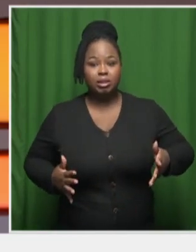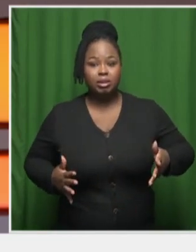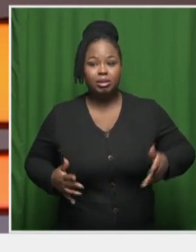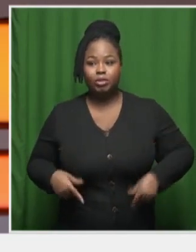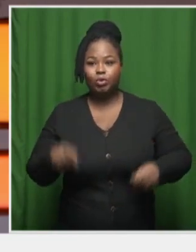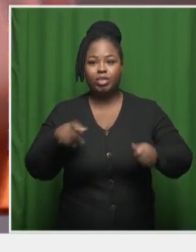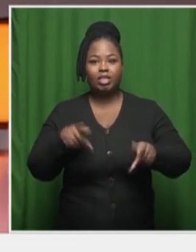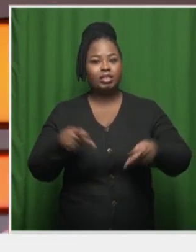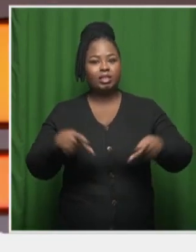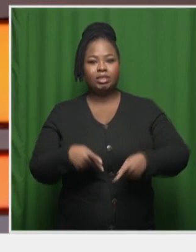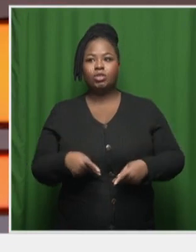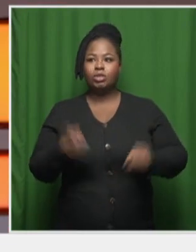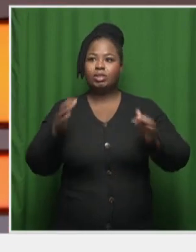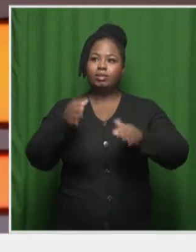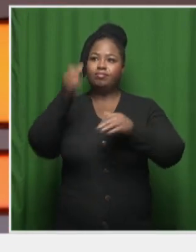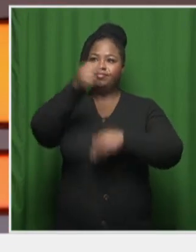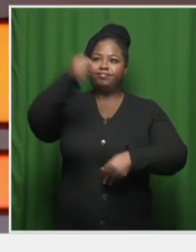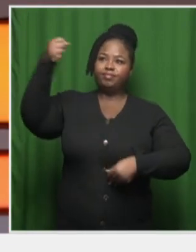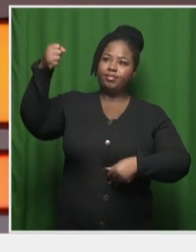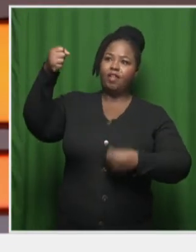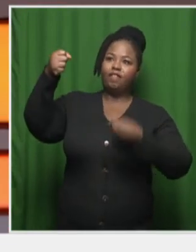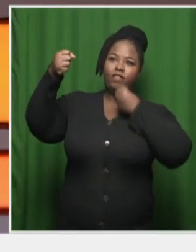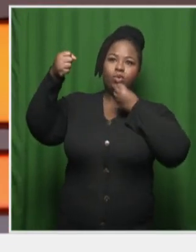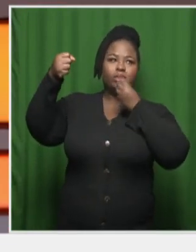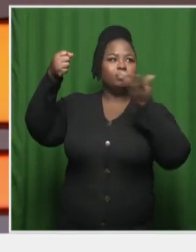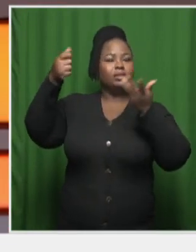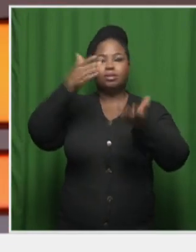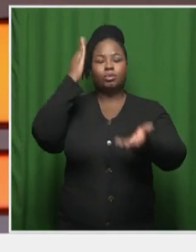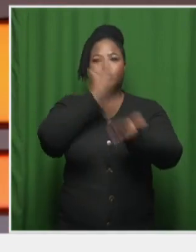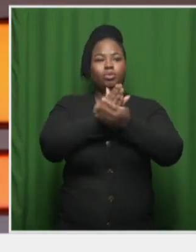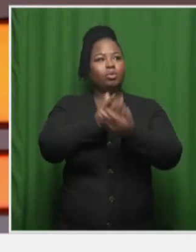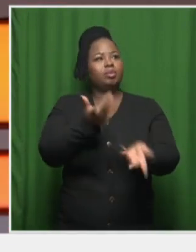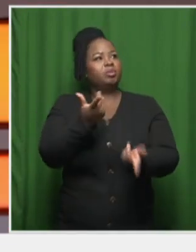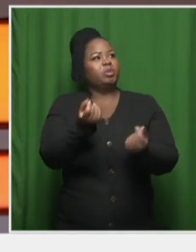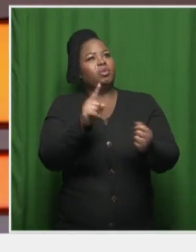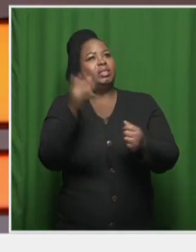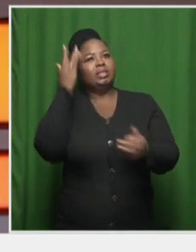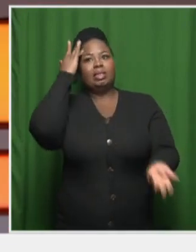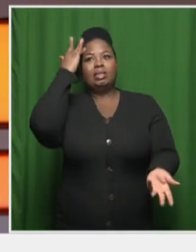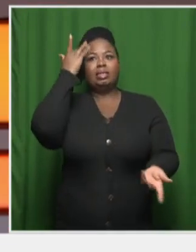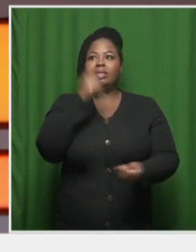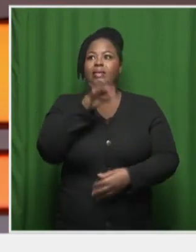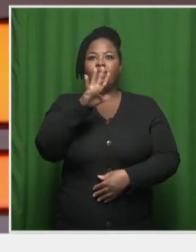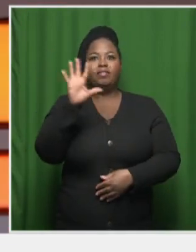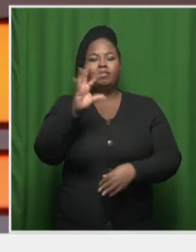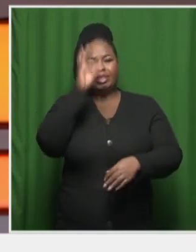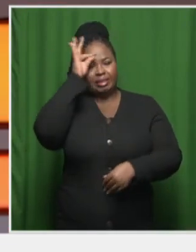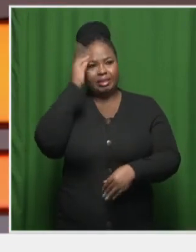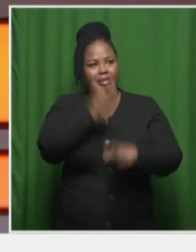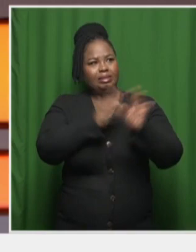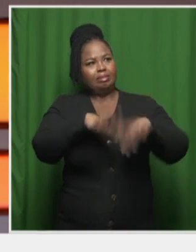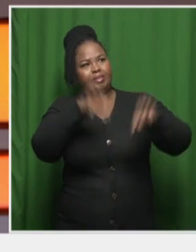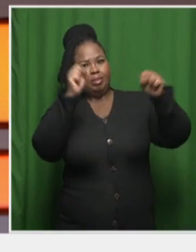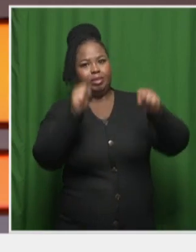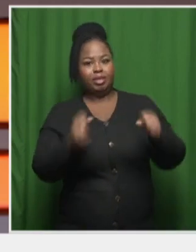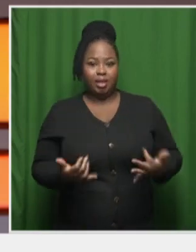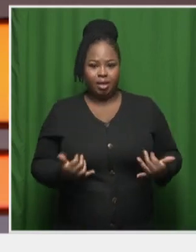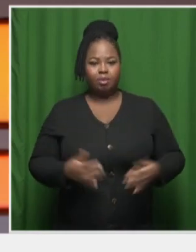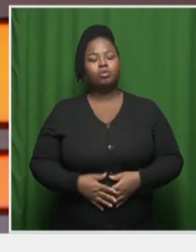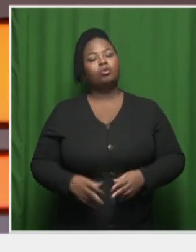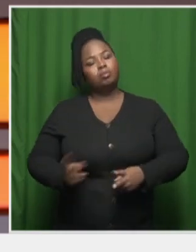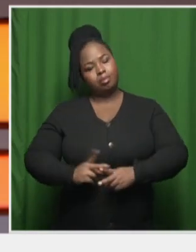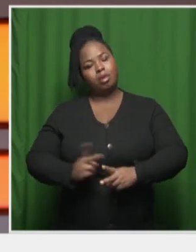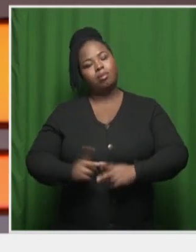sudden it's a fridge full of food. I'm not sure what to do, and then 5 minutes to load shedding. So it is all about a bit